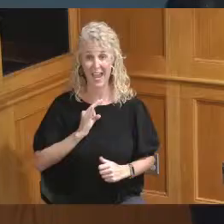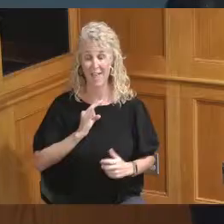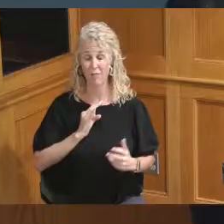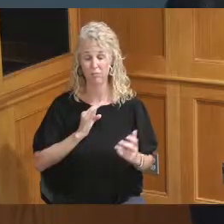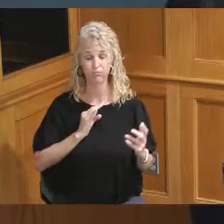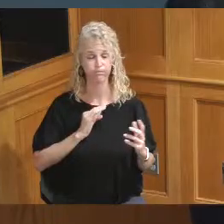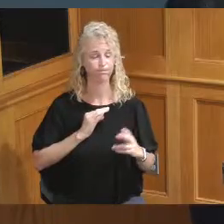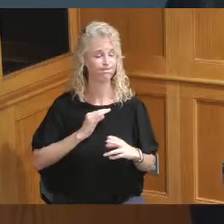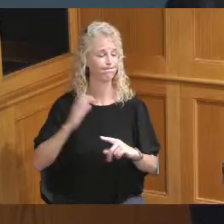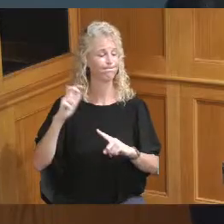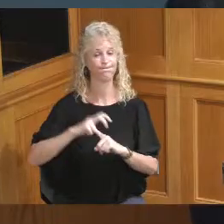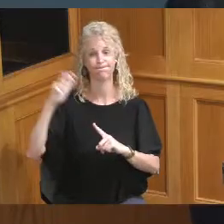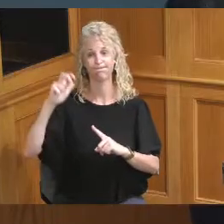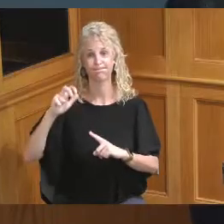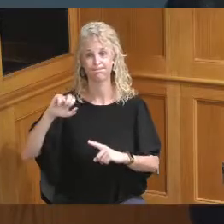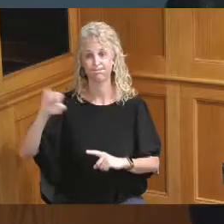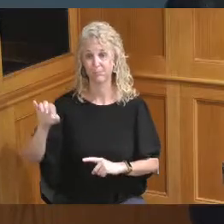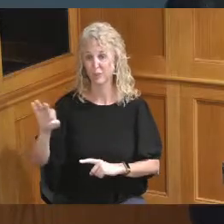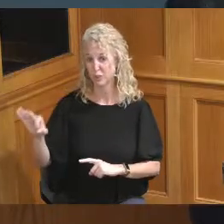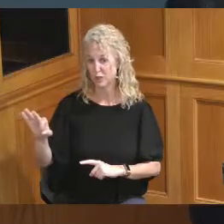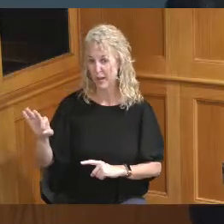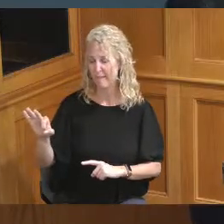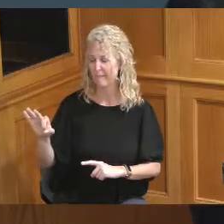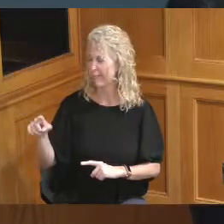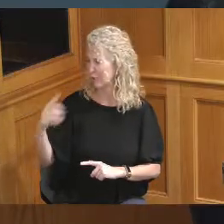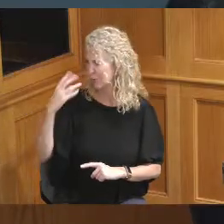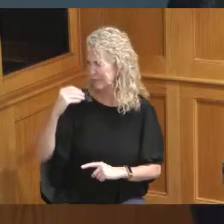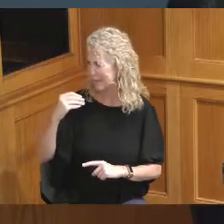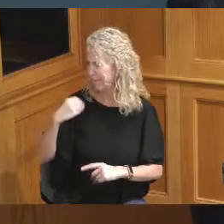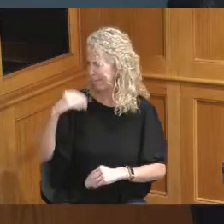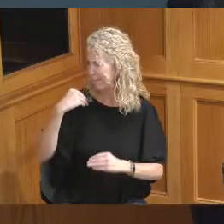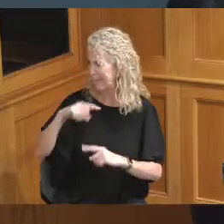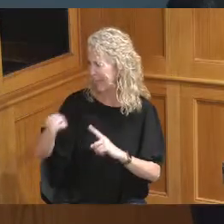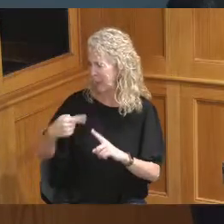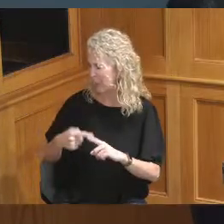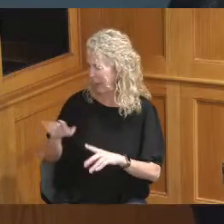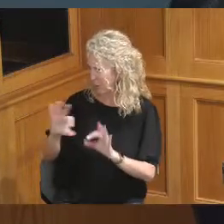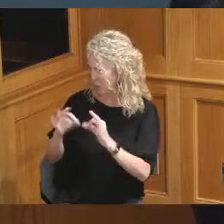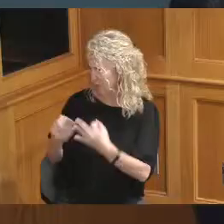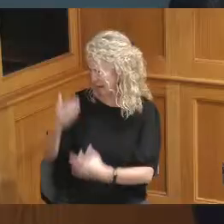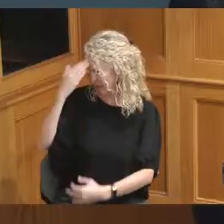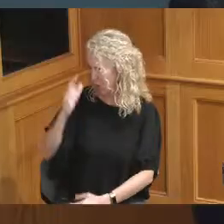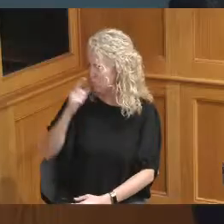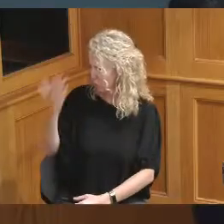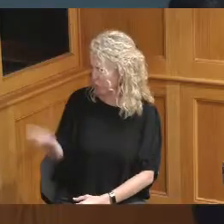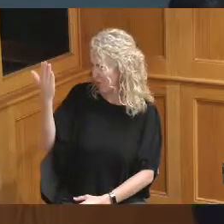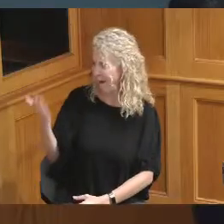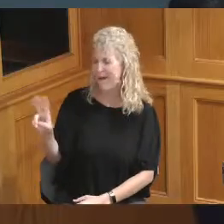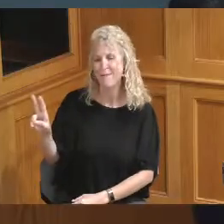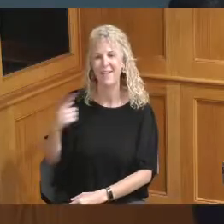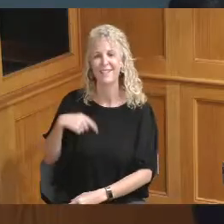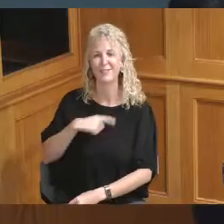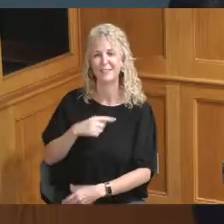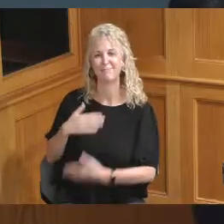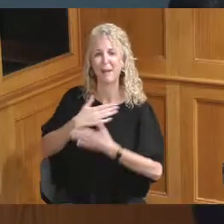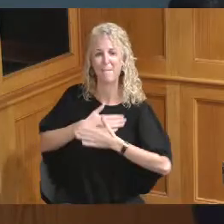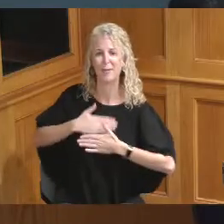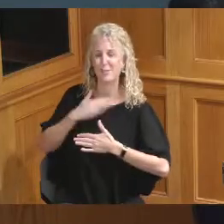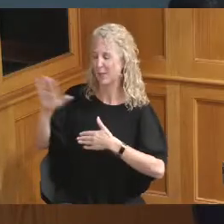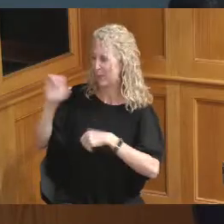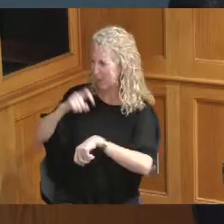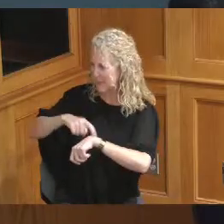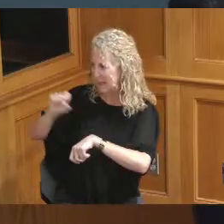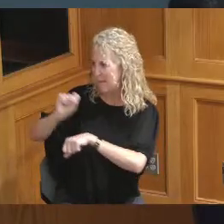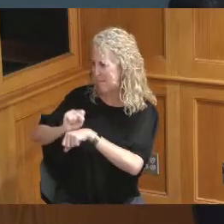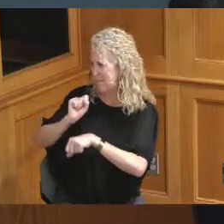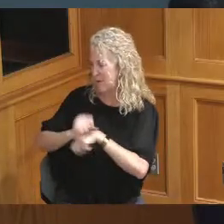Jeff Aludo, I don't know when you sleep, I don't know when you eat, I don't know if your family ever sees you, but we are very grateful for all the time and effort you've put